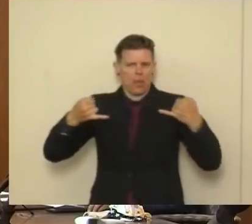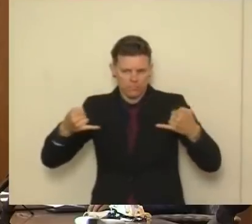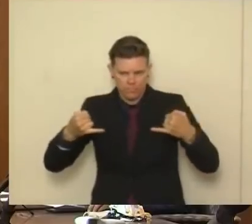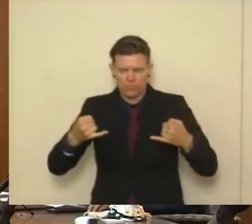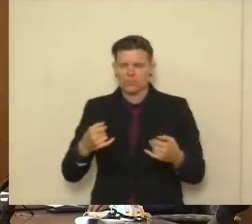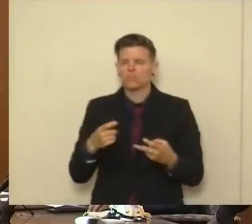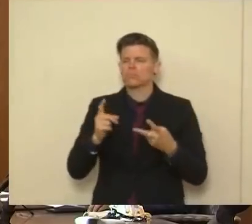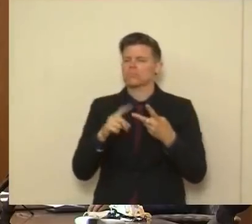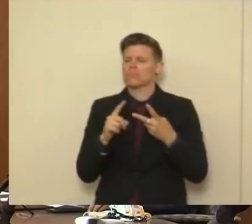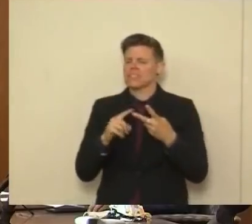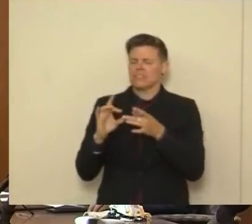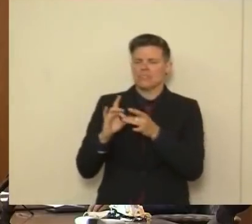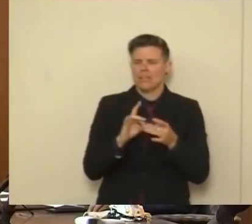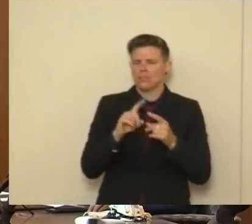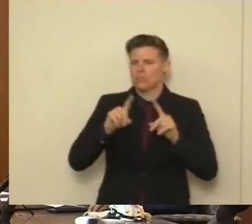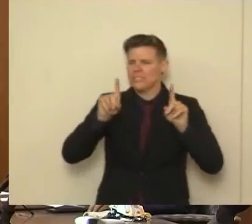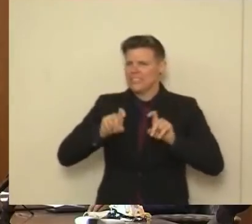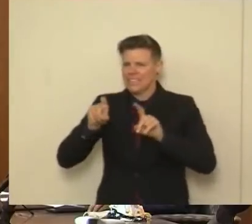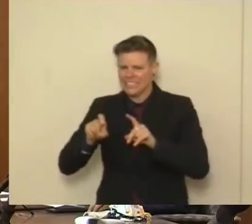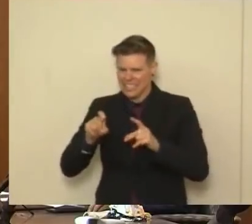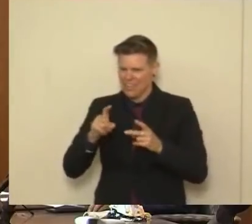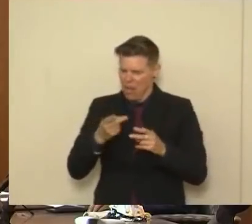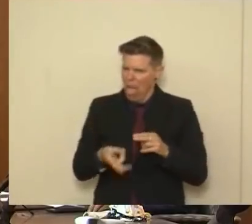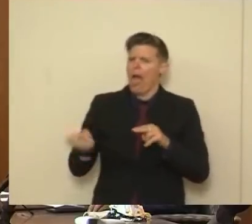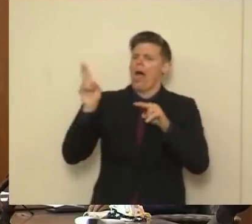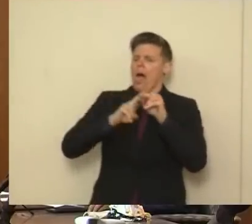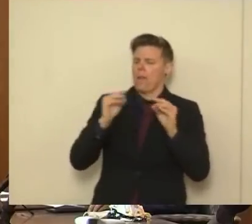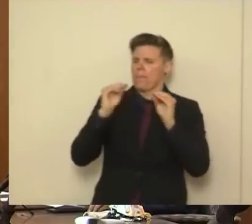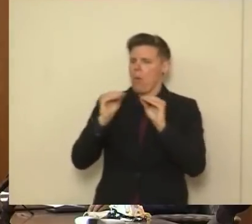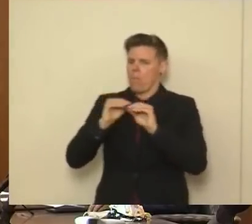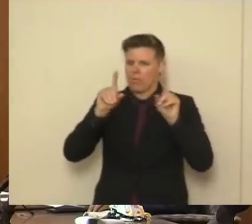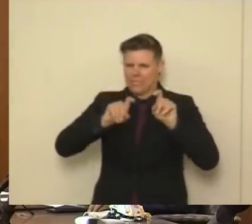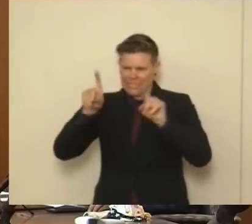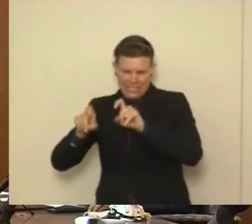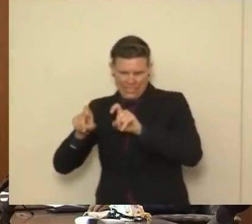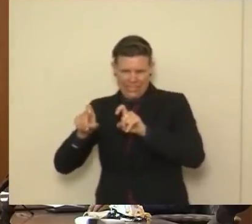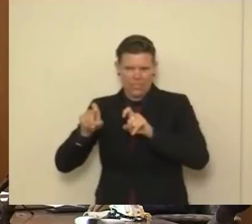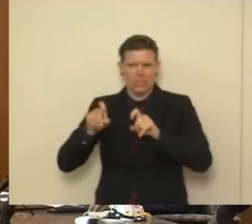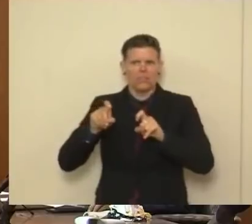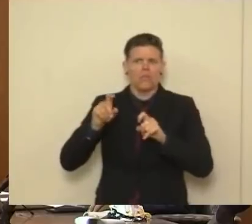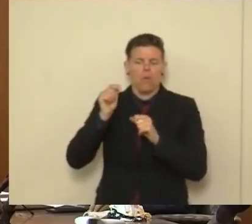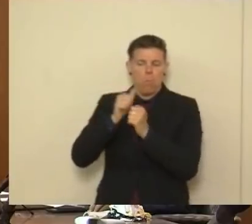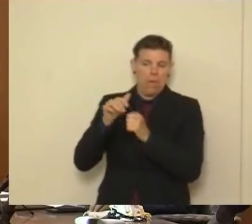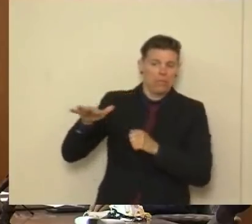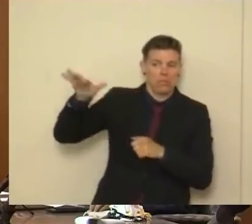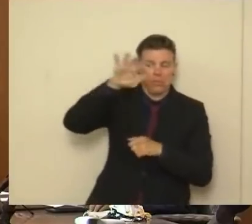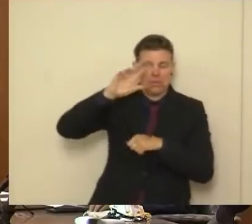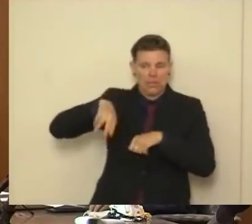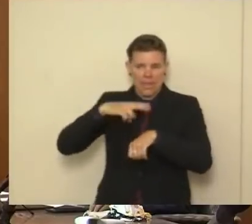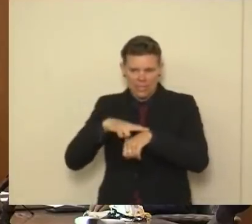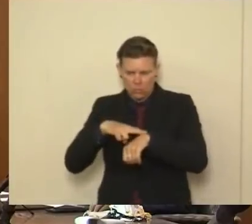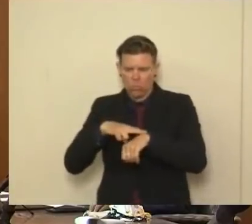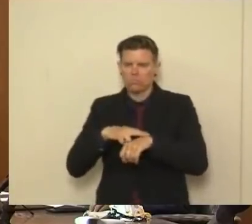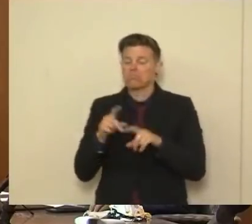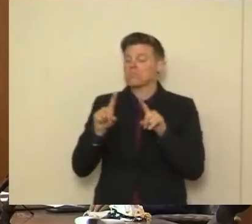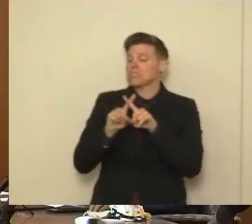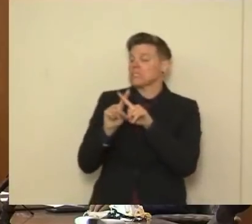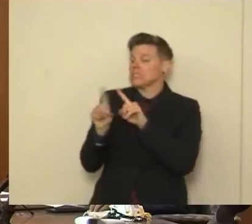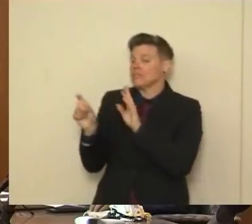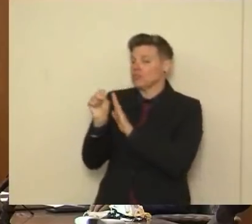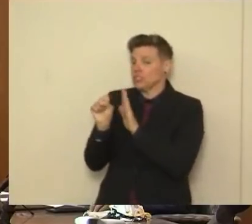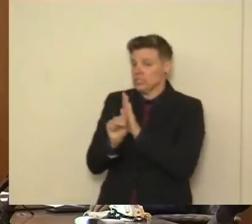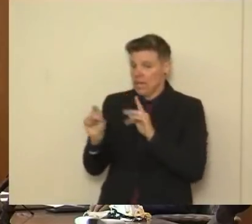testing is up, but I've been reading that nationally and in our nearby states, anticipation of another shortage of